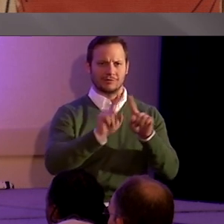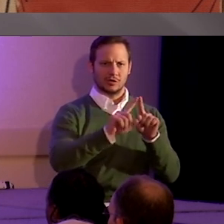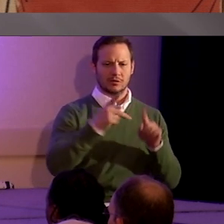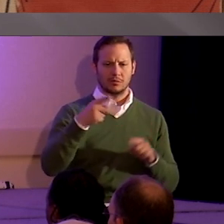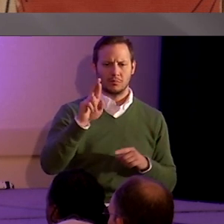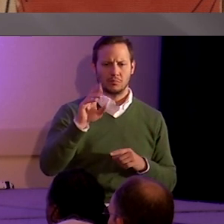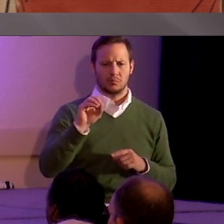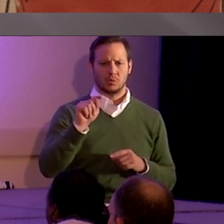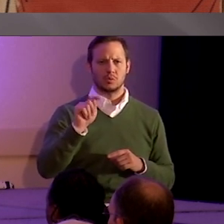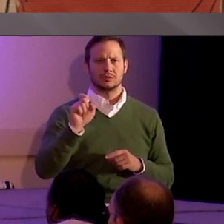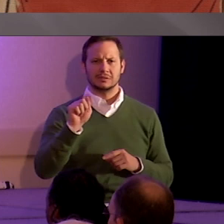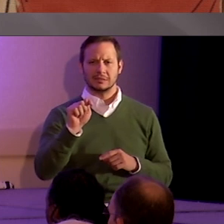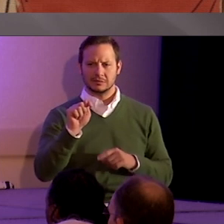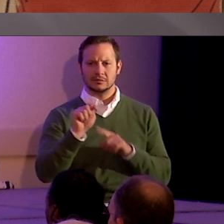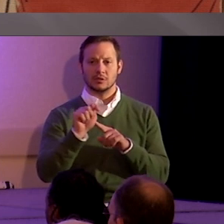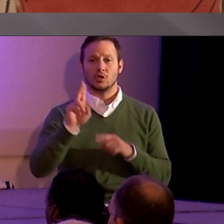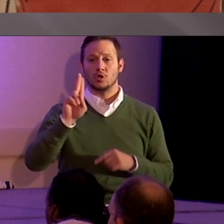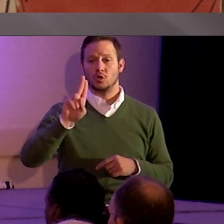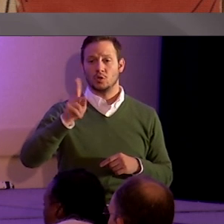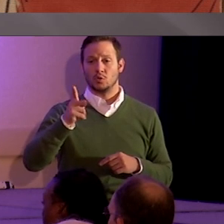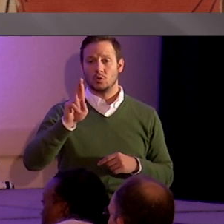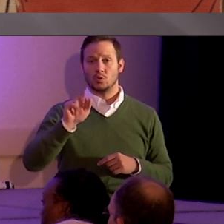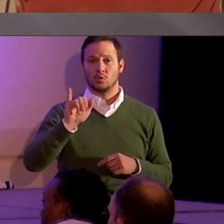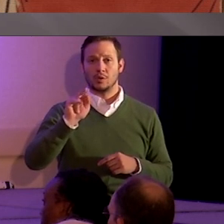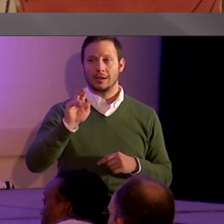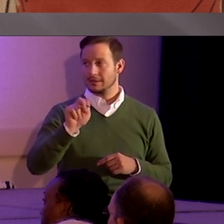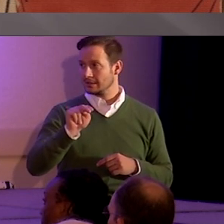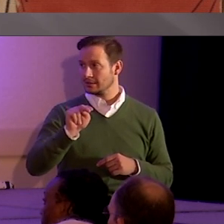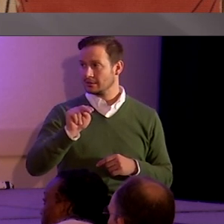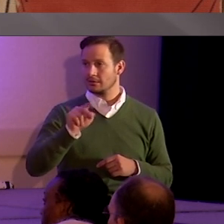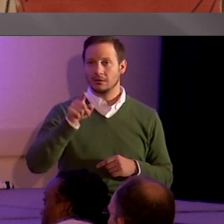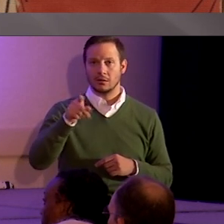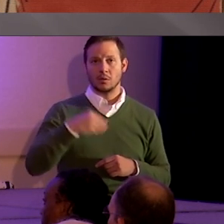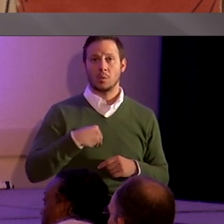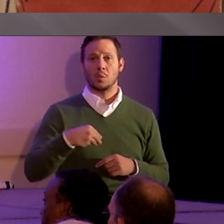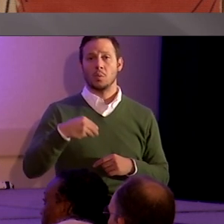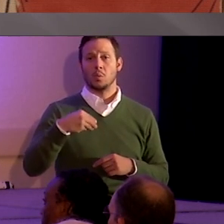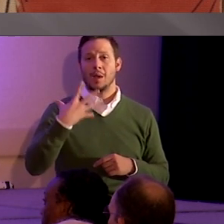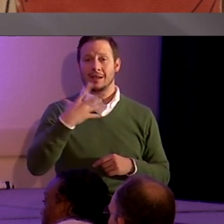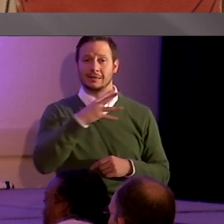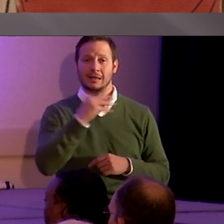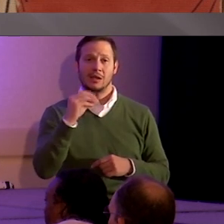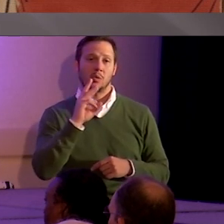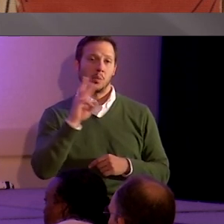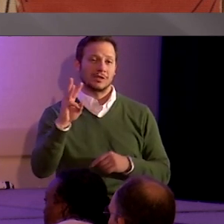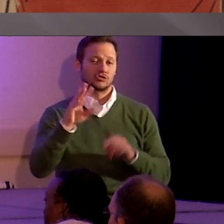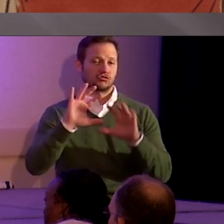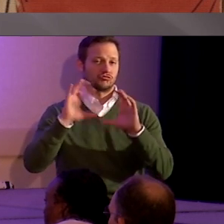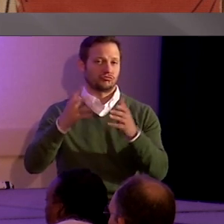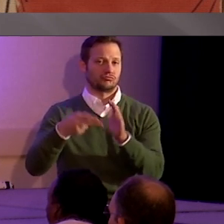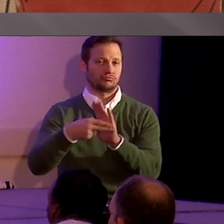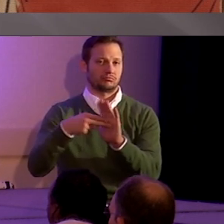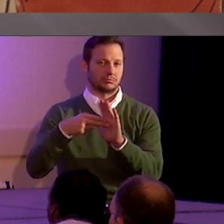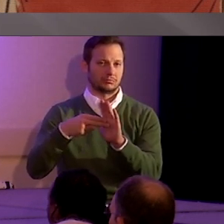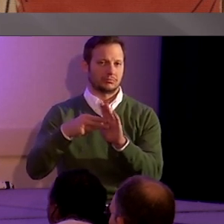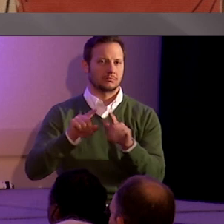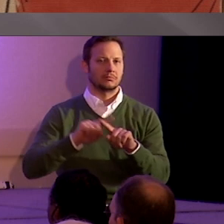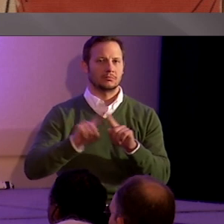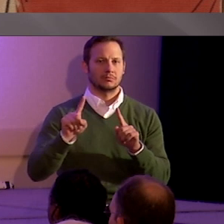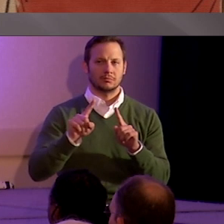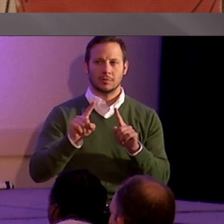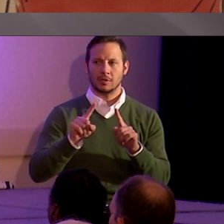Ukrainian uprising revolution isn't denigrated for being white and Western, but we often hear that criticism of